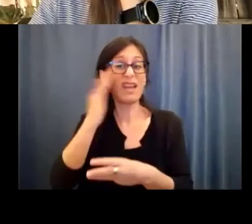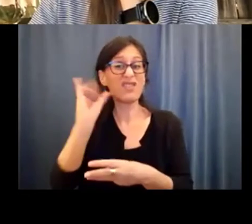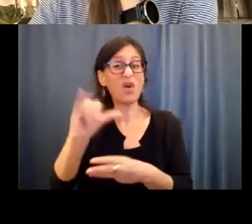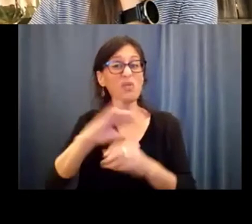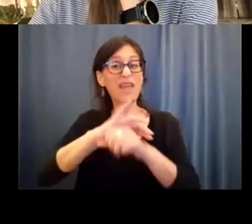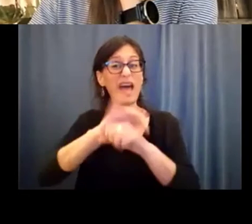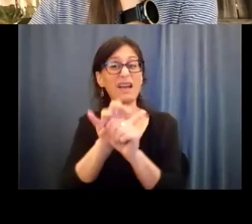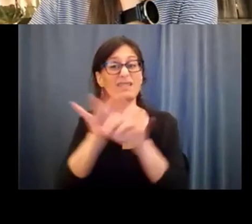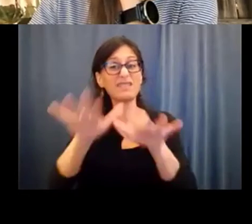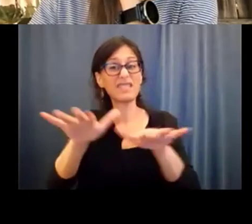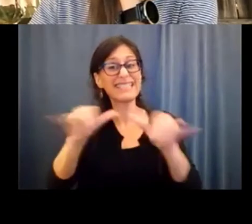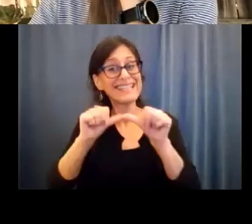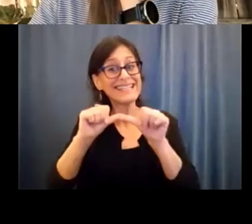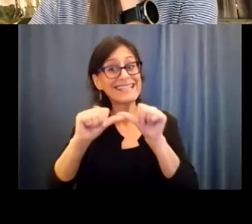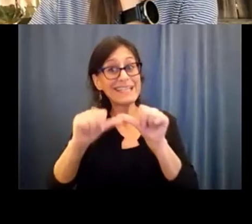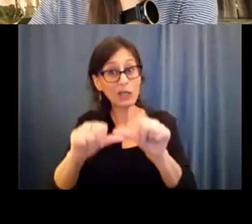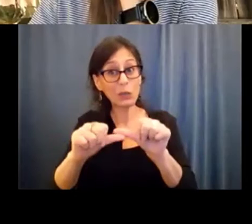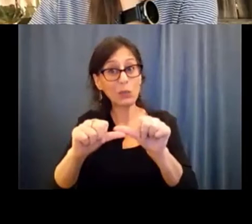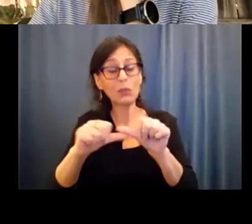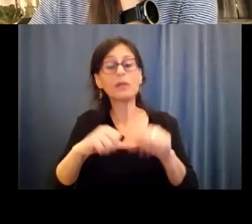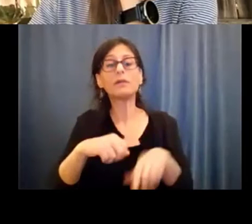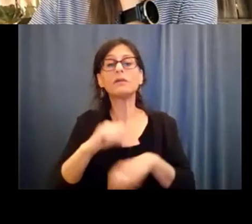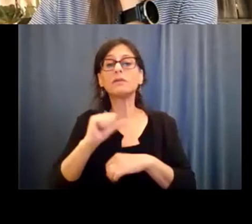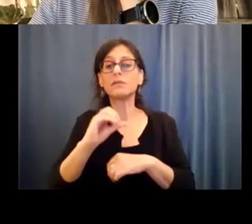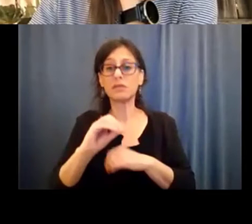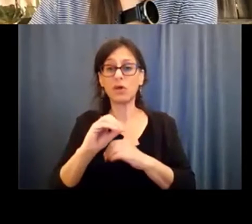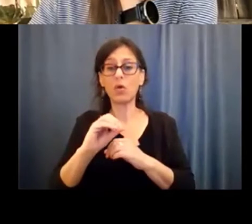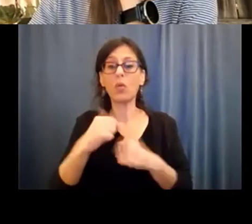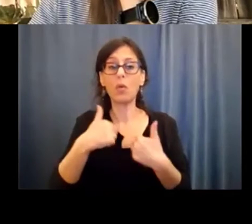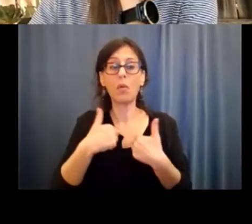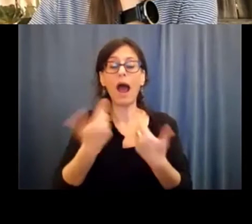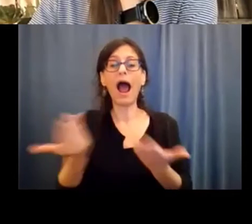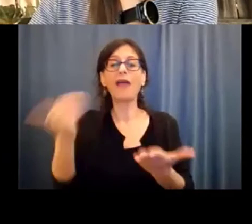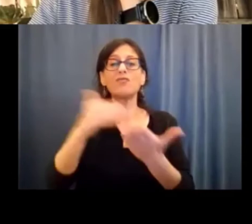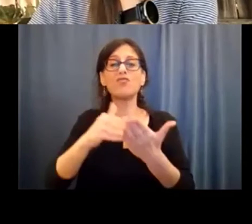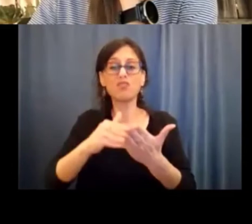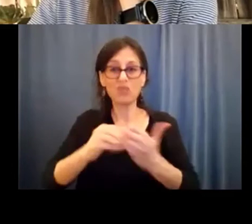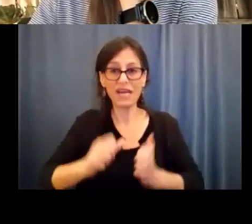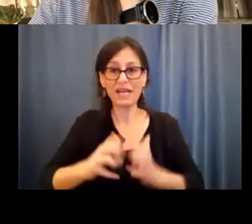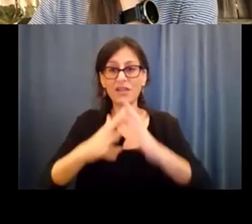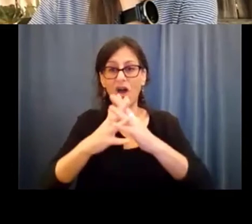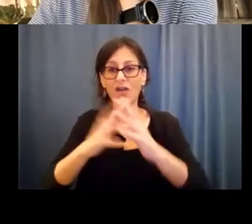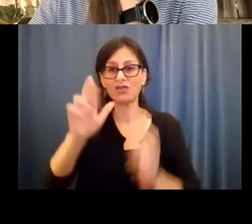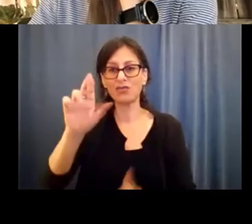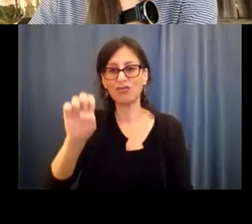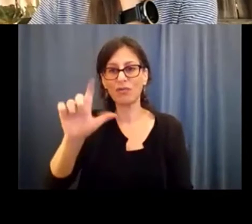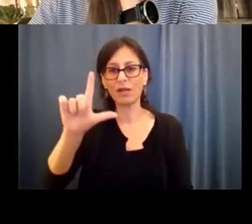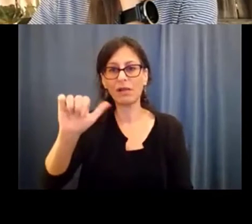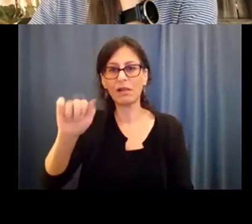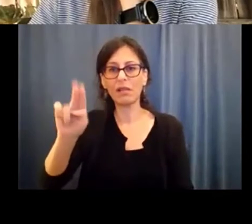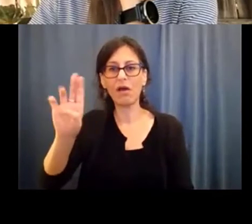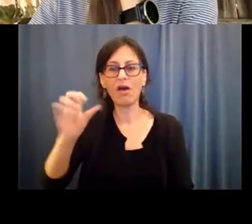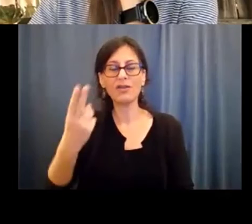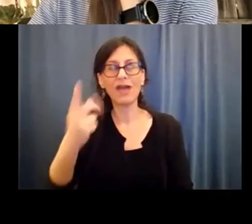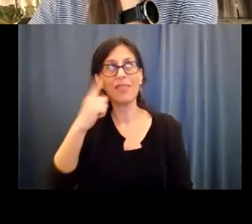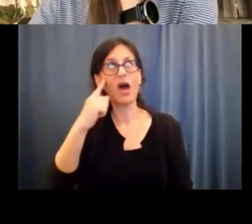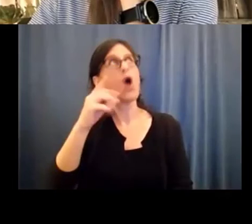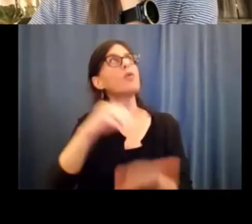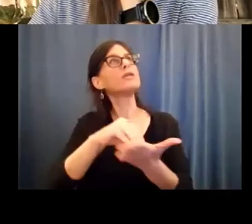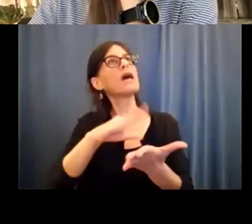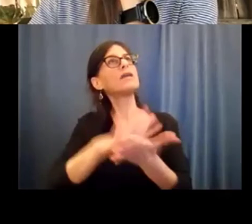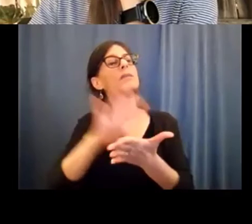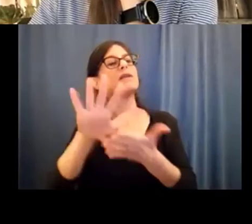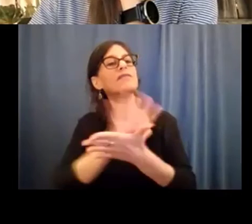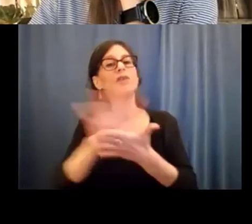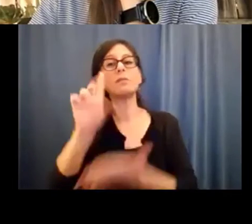pandemic, as we all know, has continued. So what I did is I relaunched, and I thought of the idea of documentary. So this